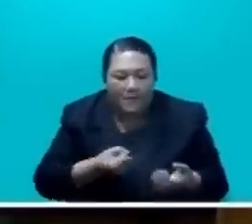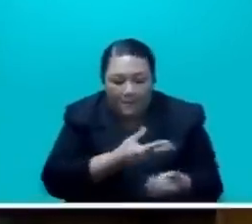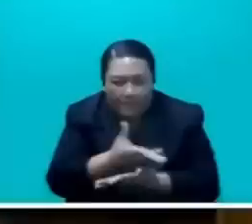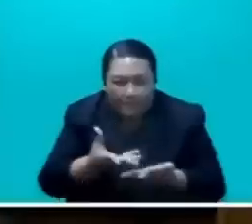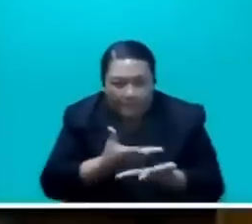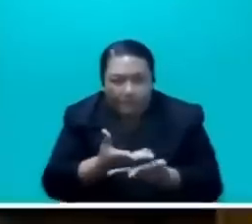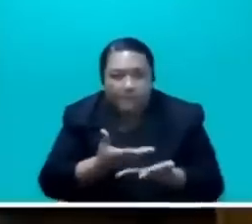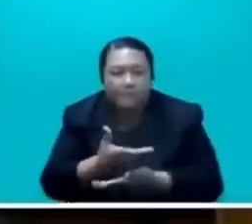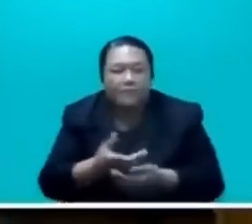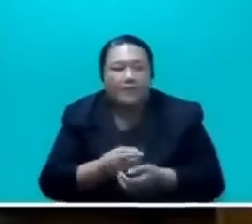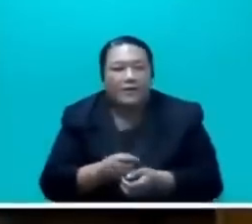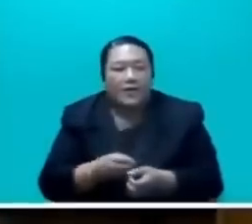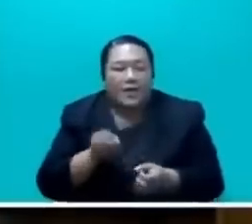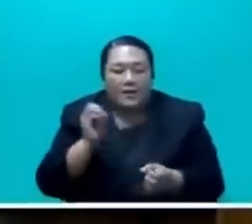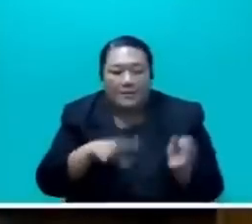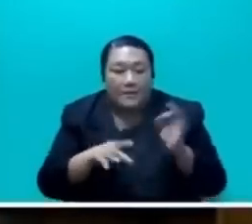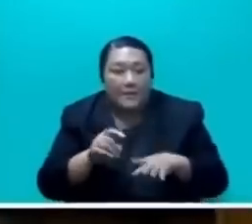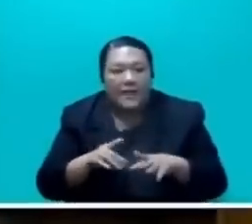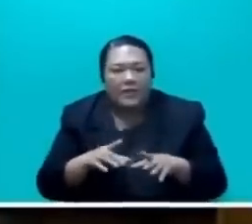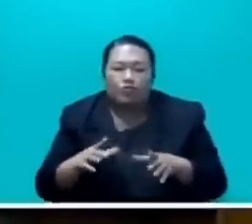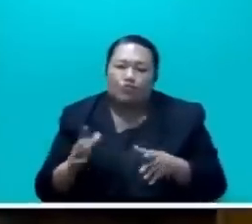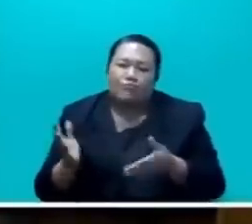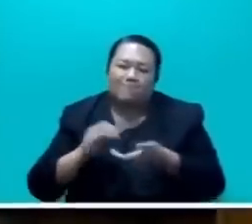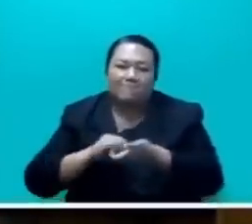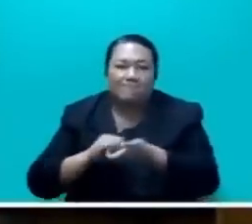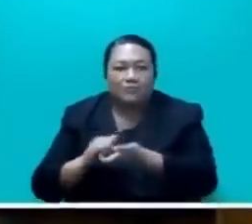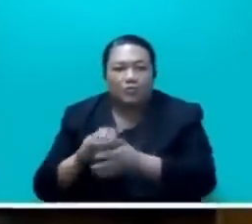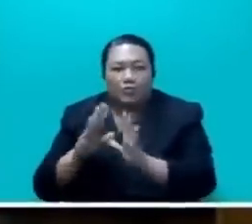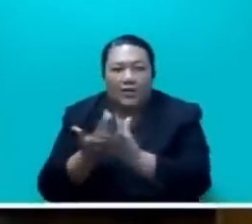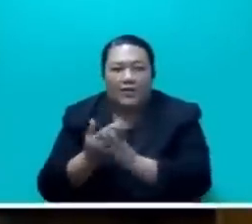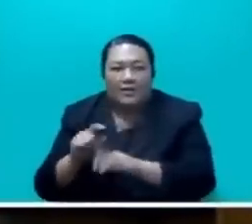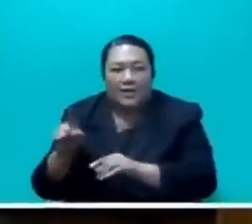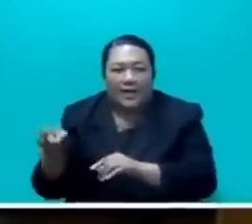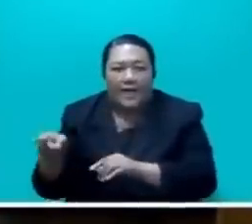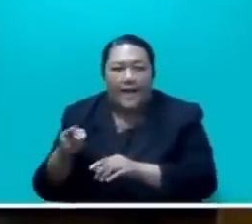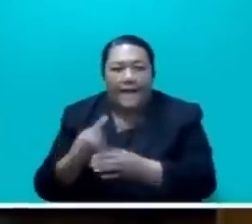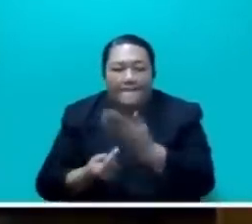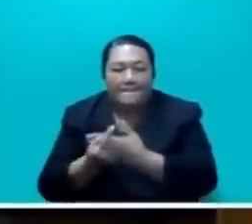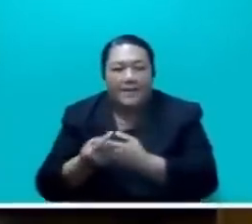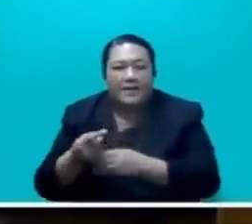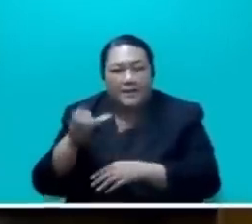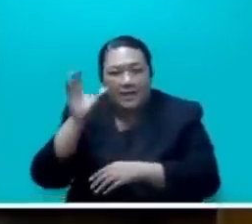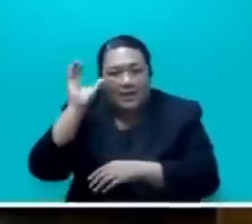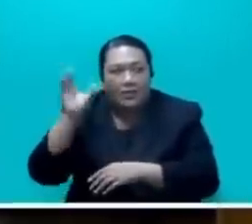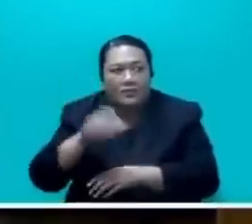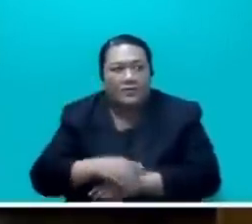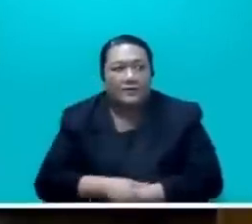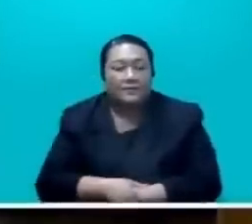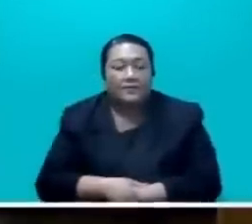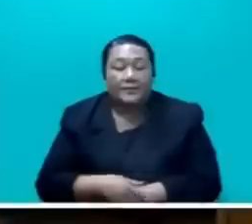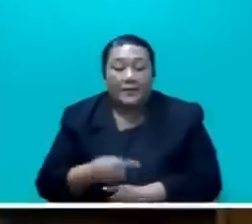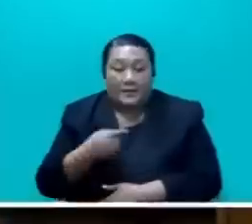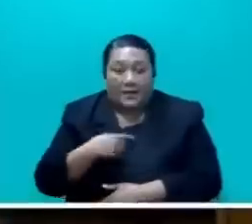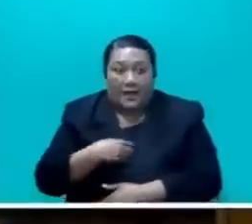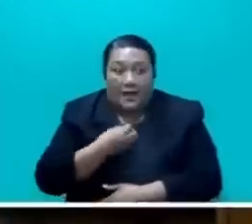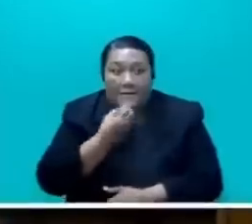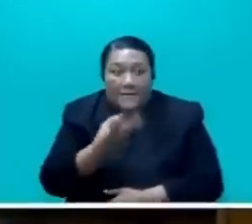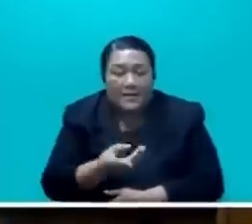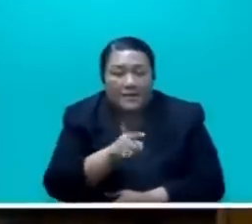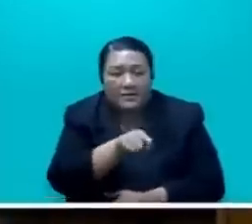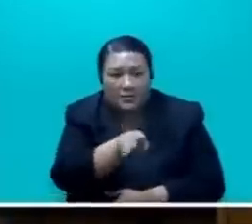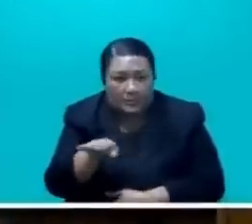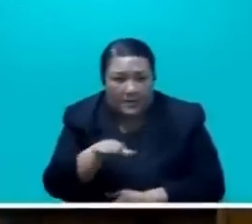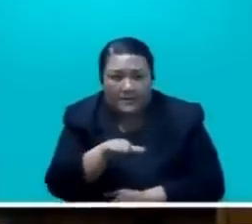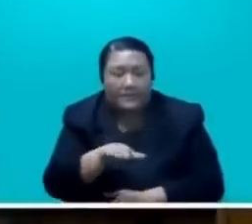I told the gathering that night that I was going to come back and would come,